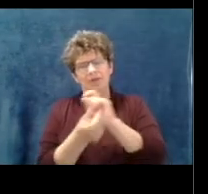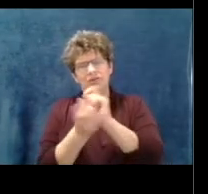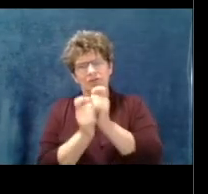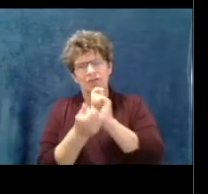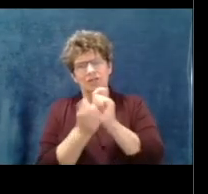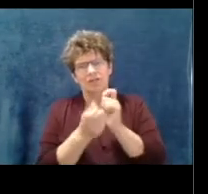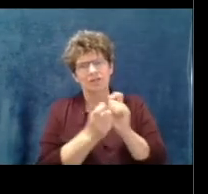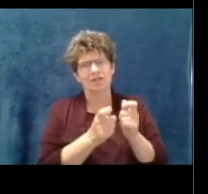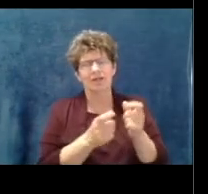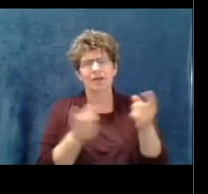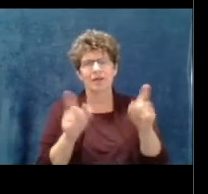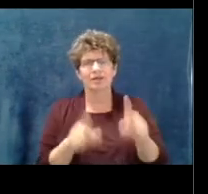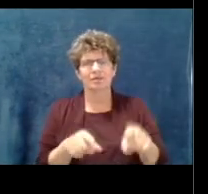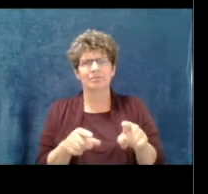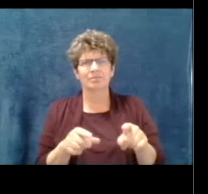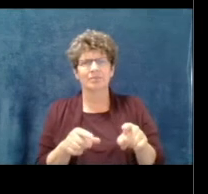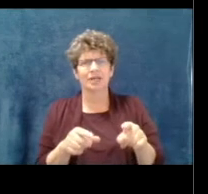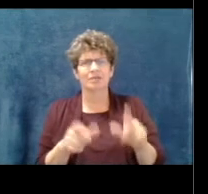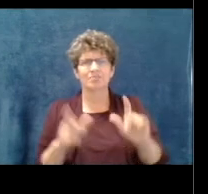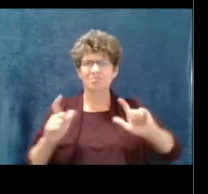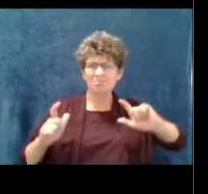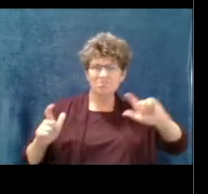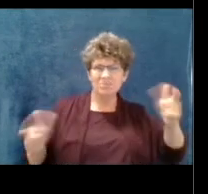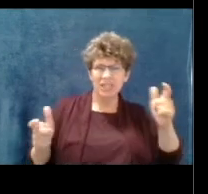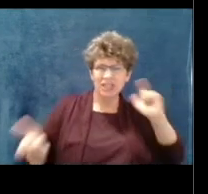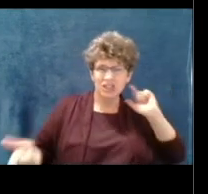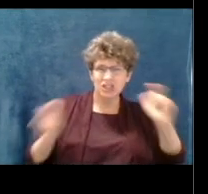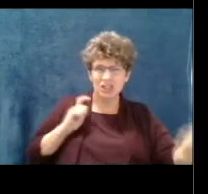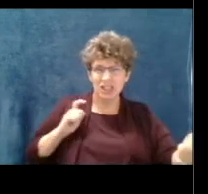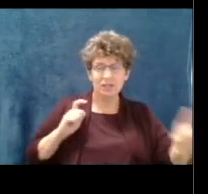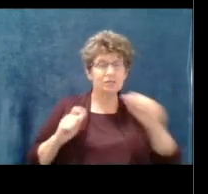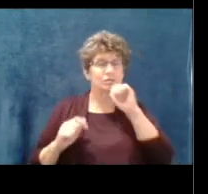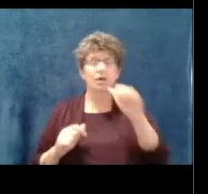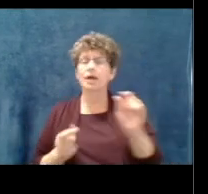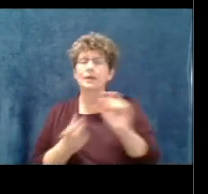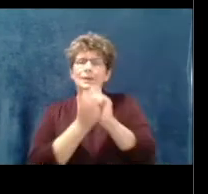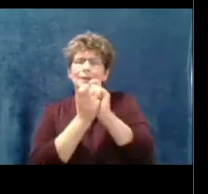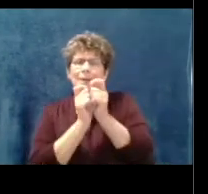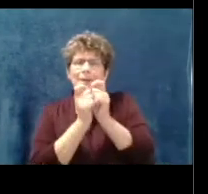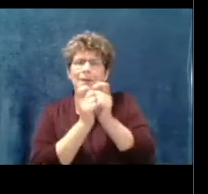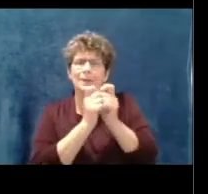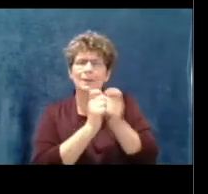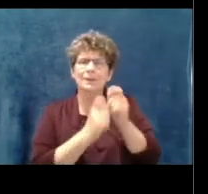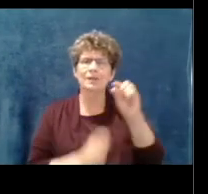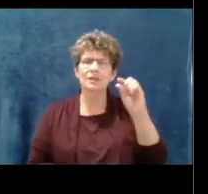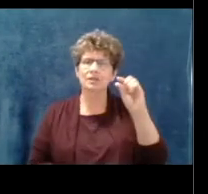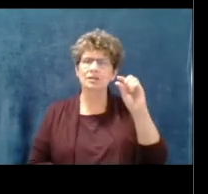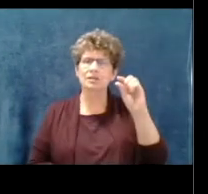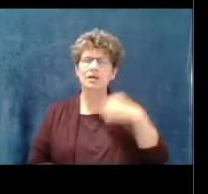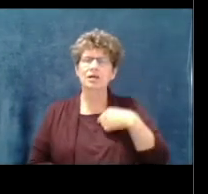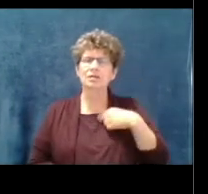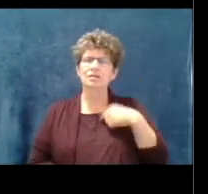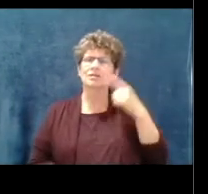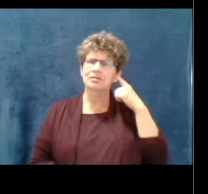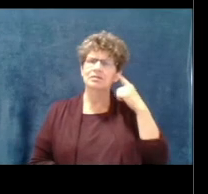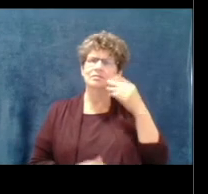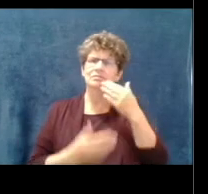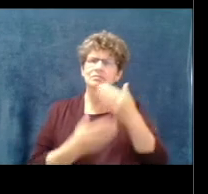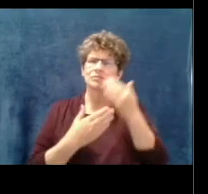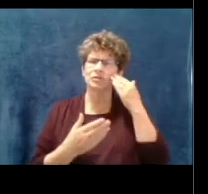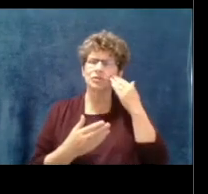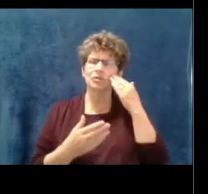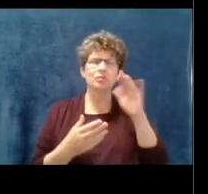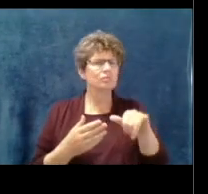I'm emphasizing little. I think there's actually a lot of merit to very simple, almost impossible not to meet